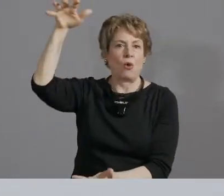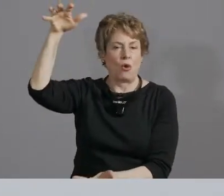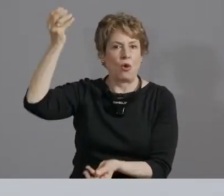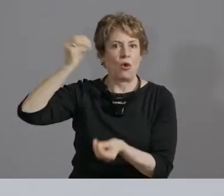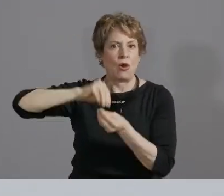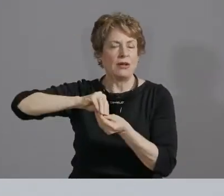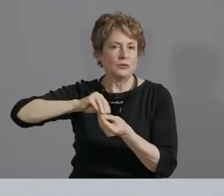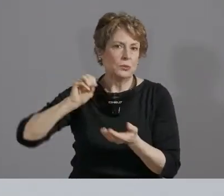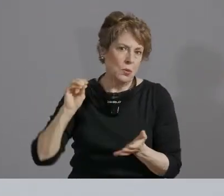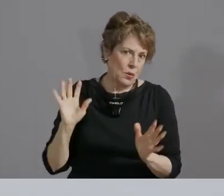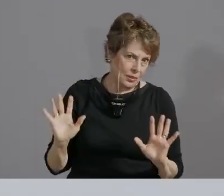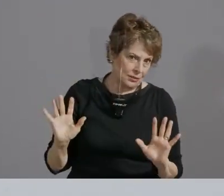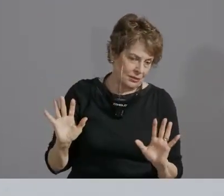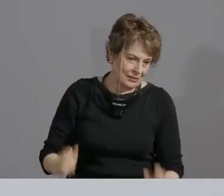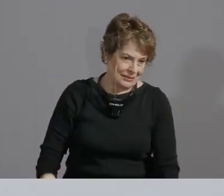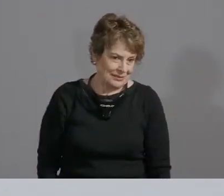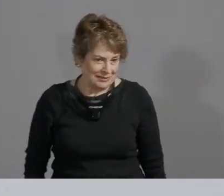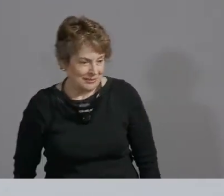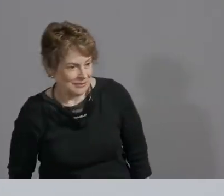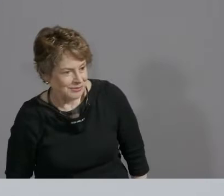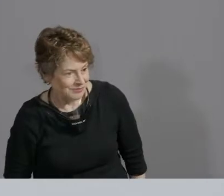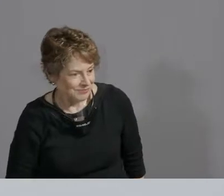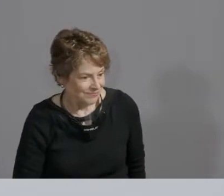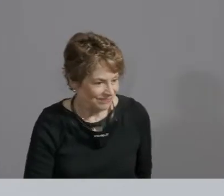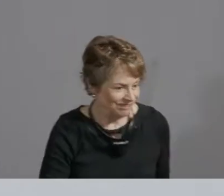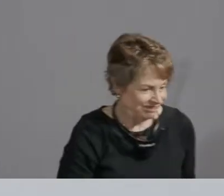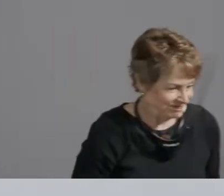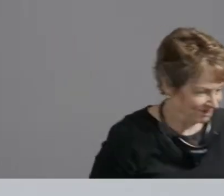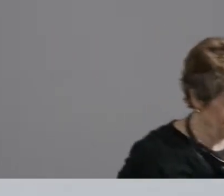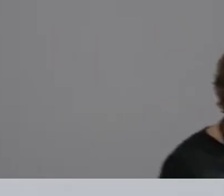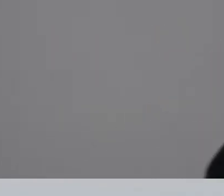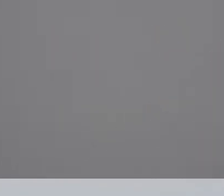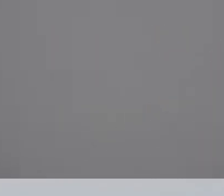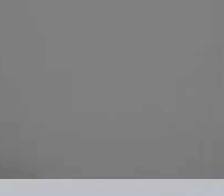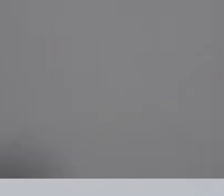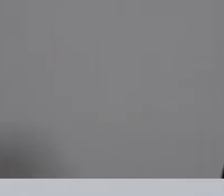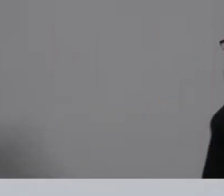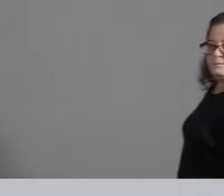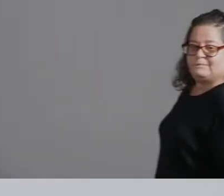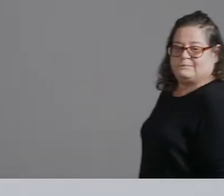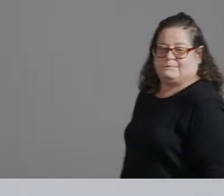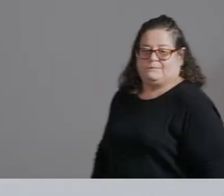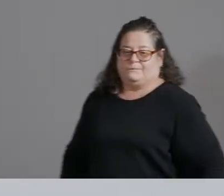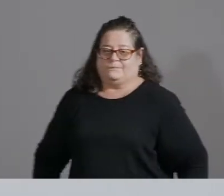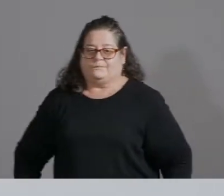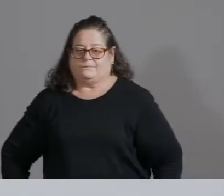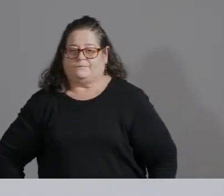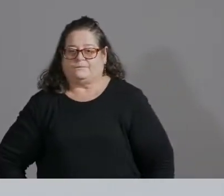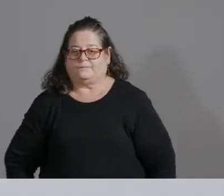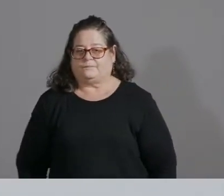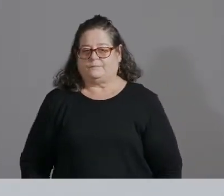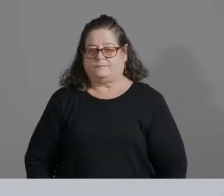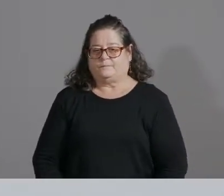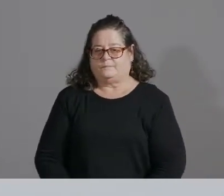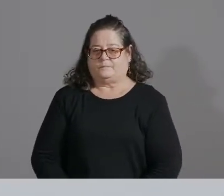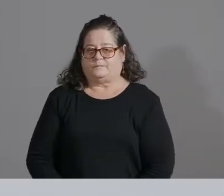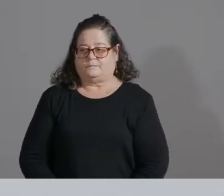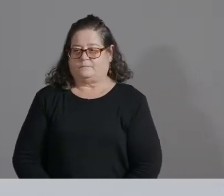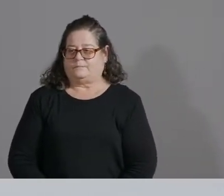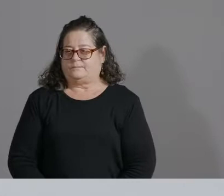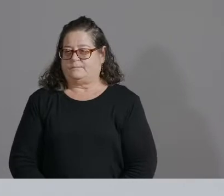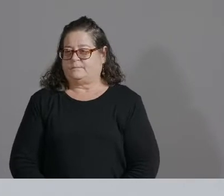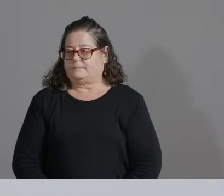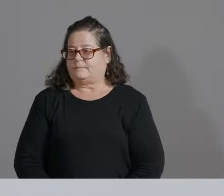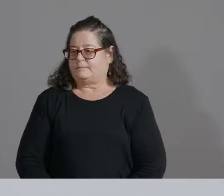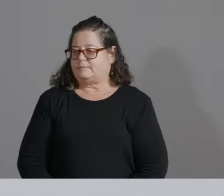Great, thank you. And then my next question is kind of a different point of it. It'd be about the categories. I know that many physical rehabilitation sites check a